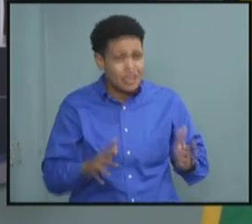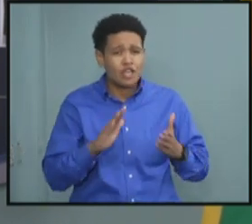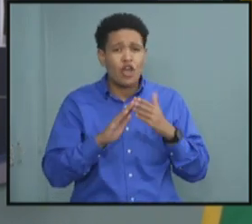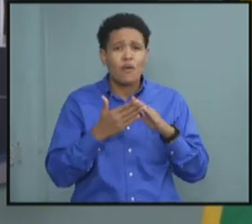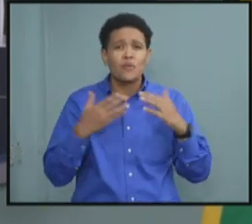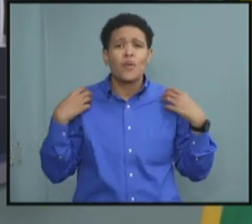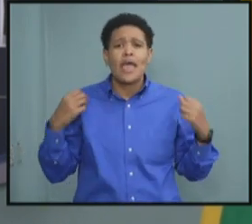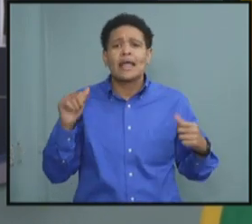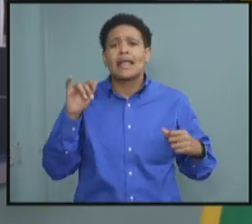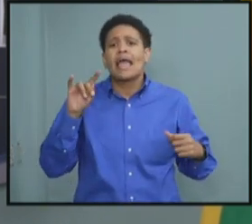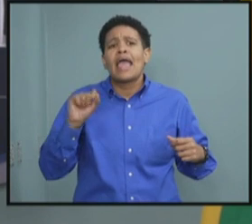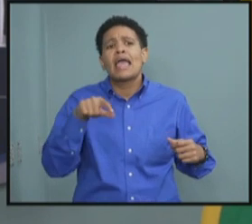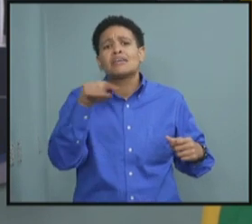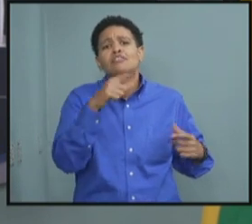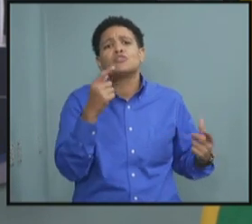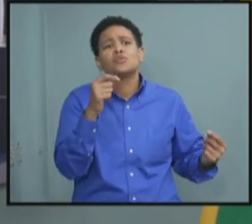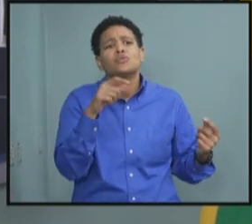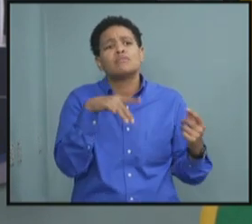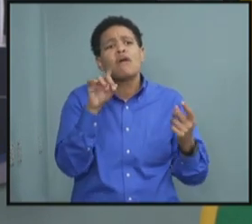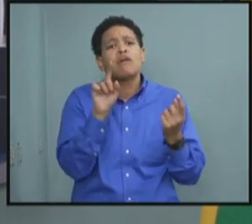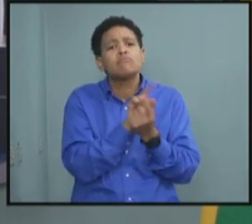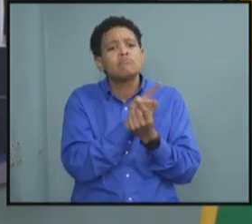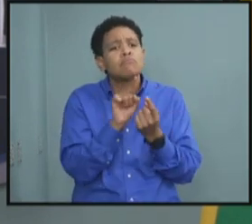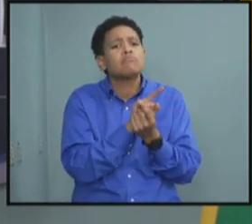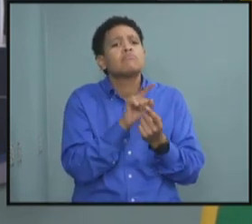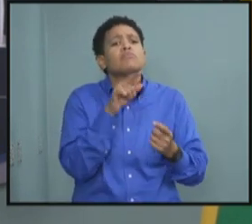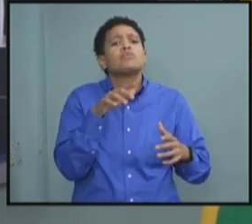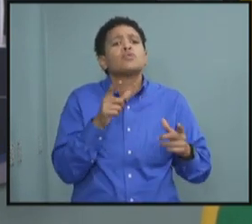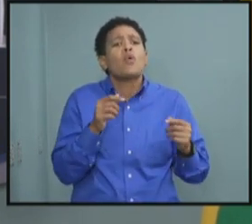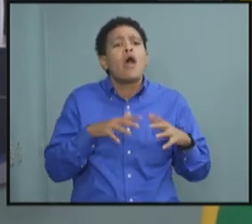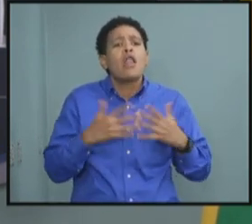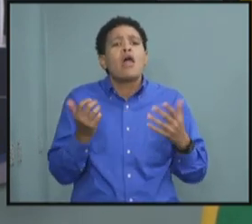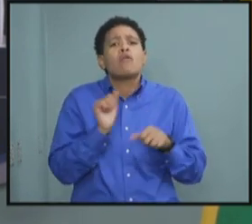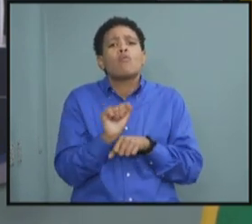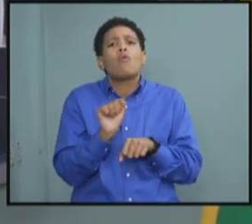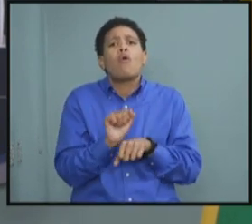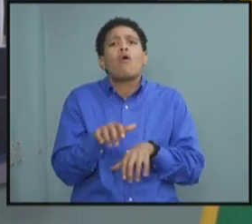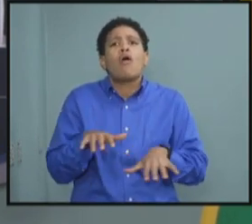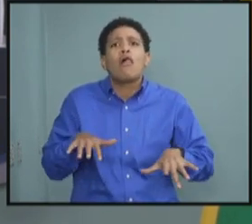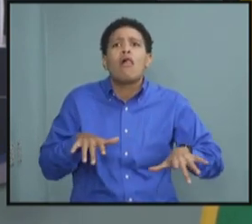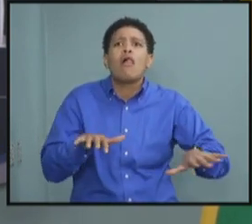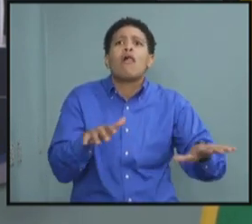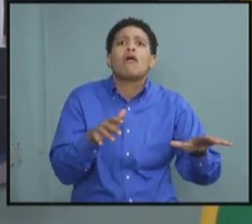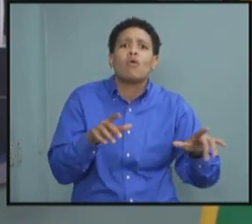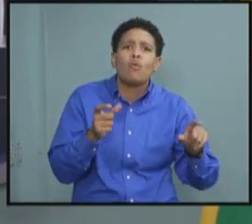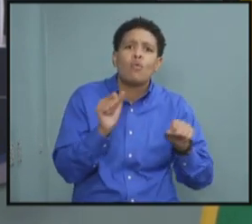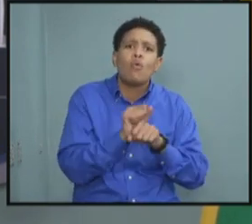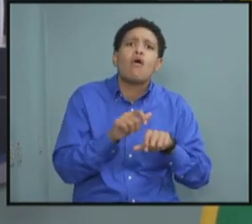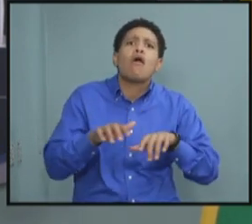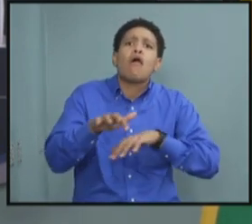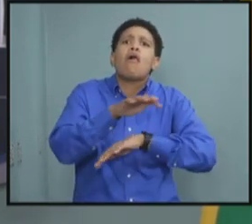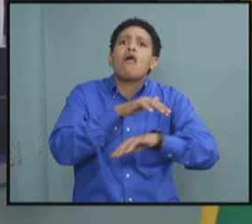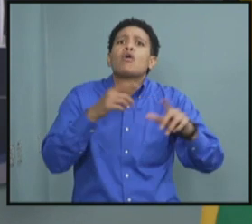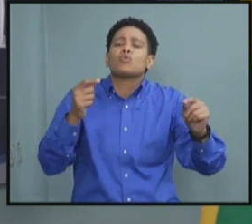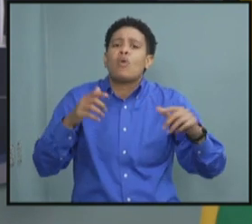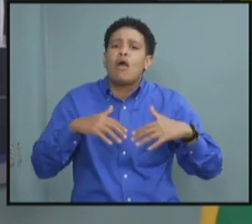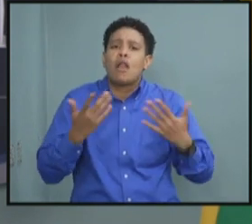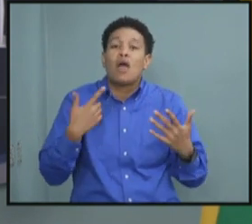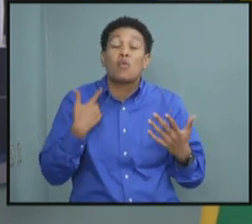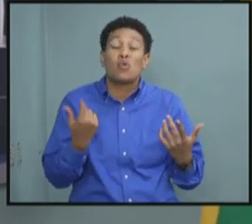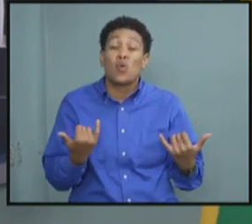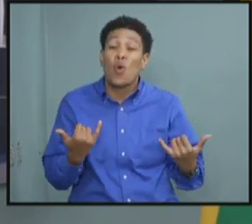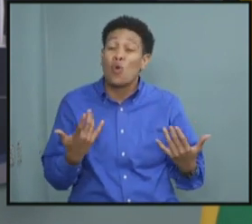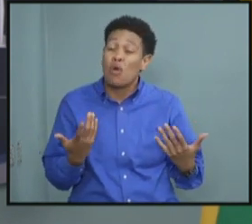health aides, to do the contact tracing, to do a lot of the work on the ground. And frankly speaking, we are extremely